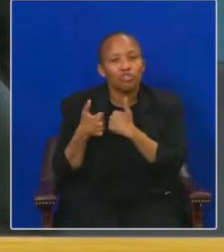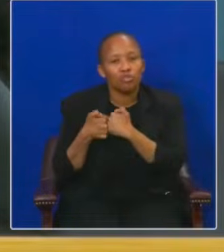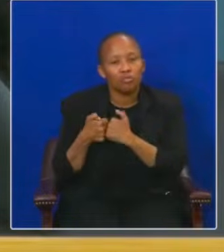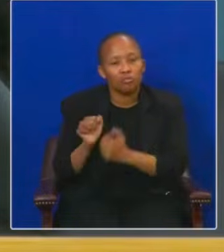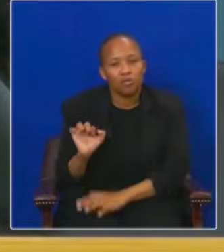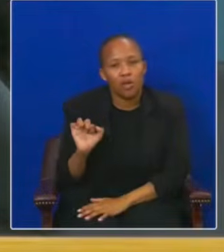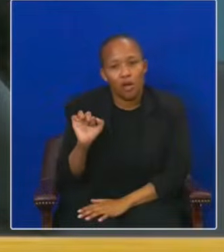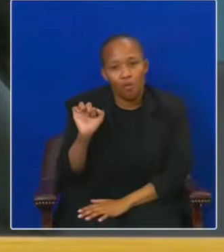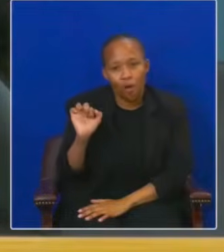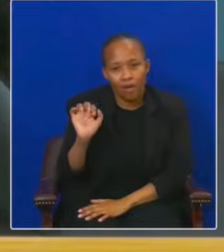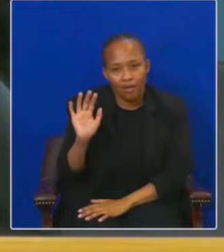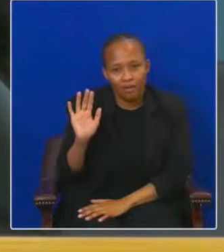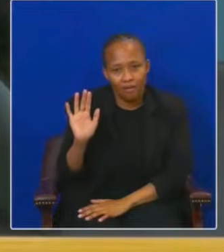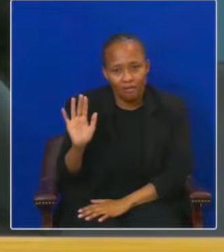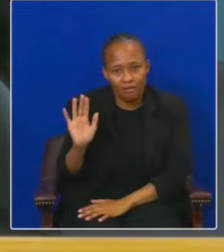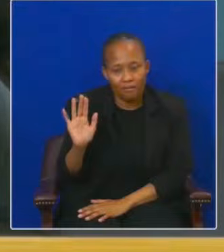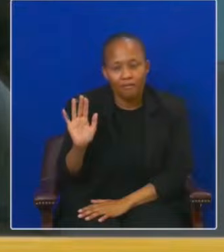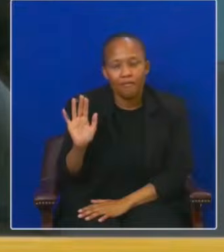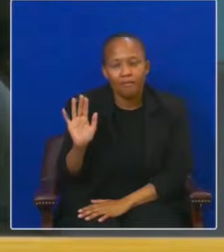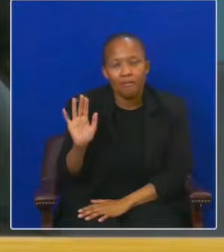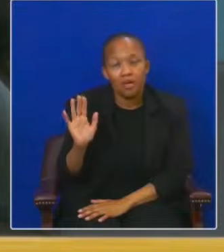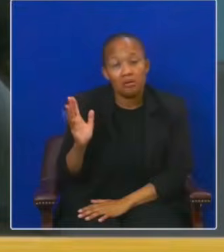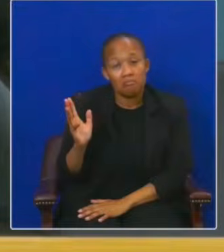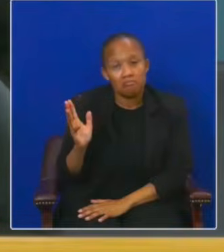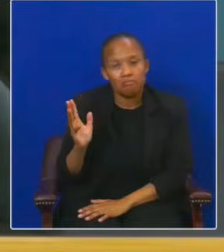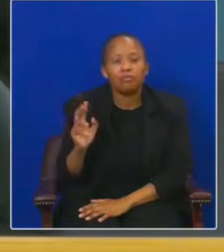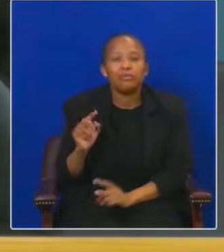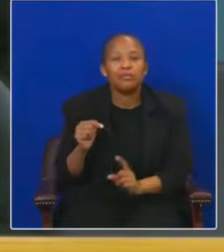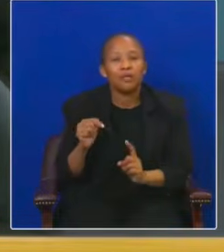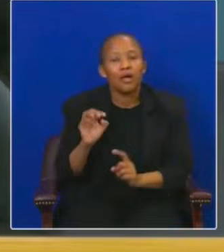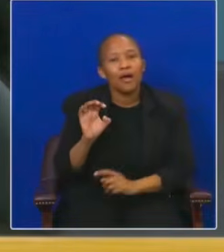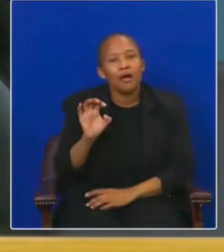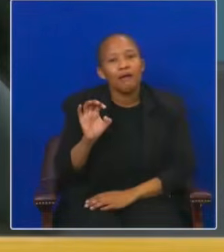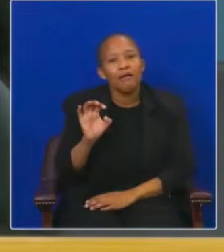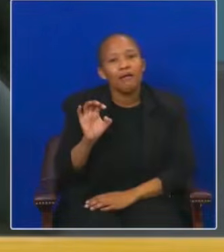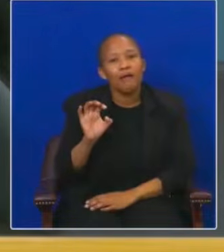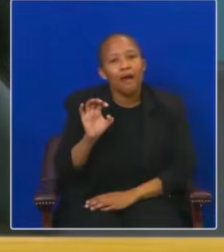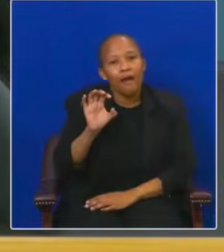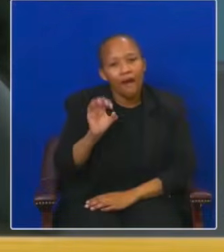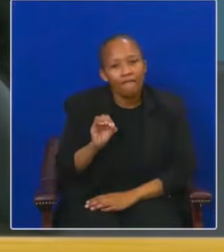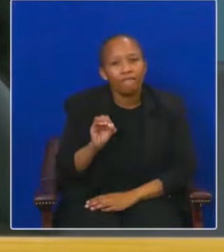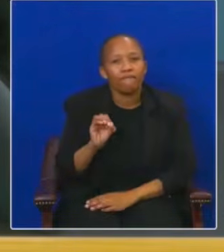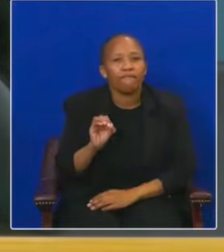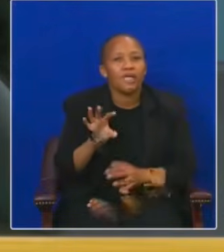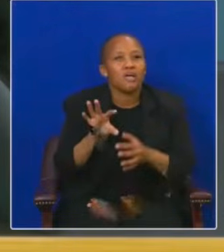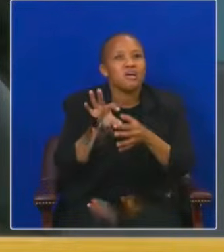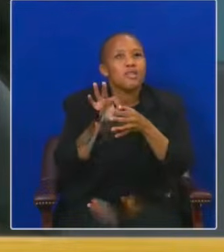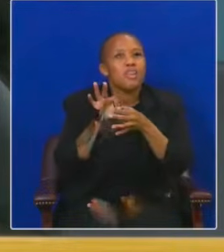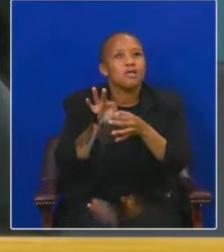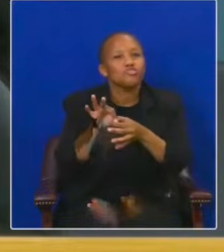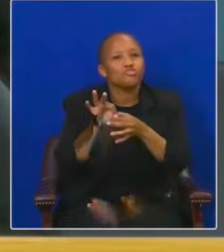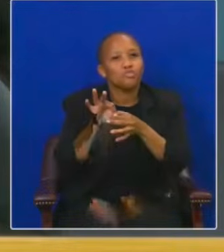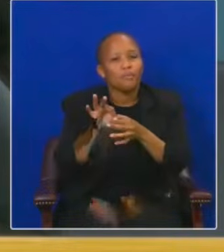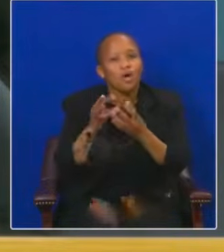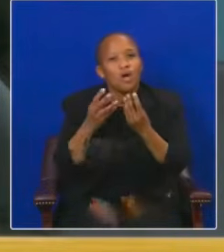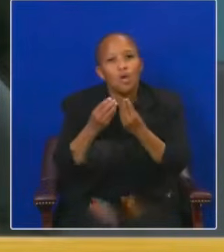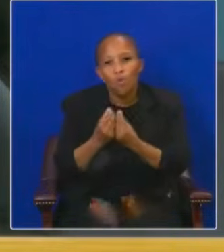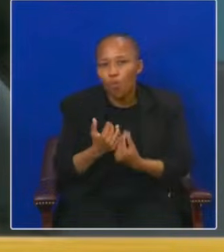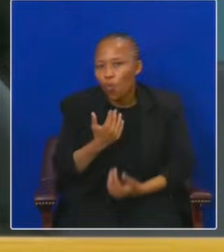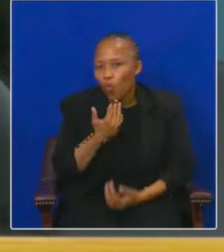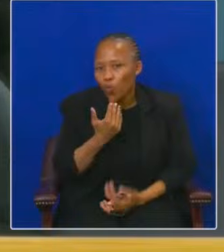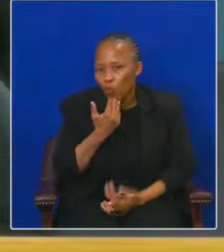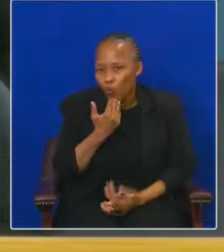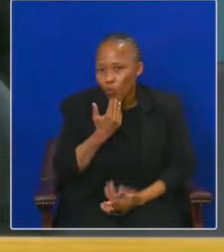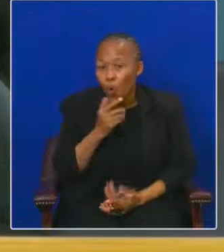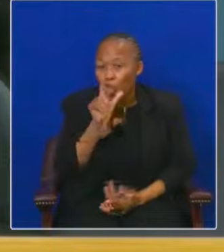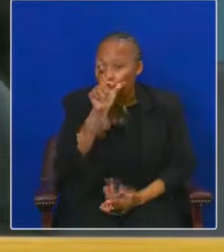had a relationship with a person who was related to Brigadier Nkwashu. So